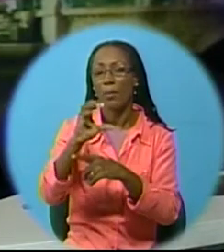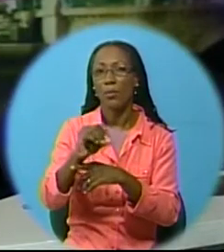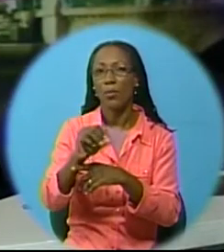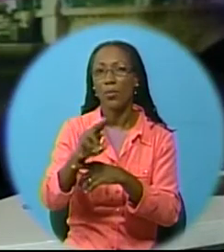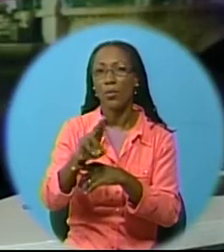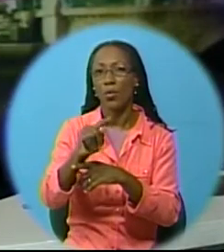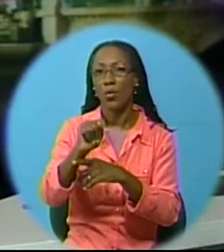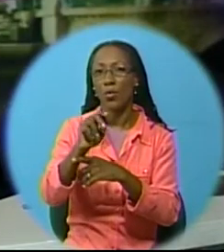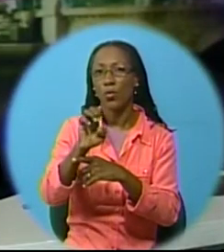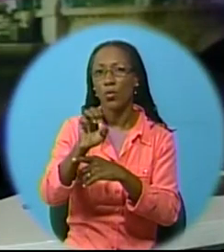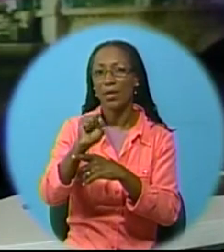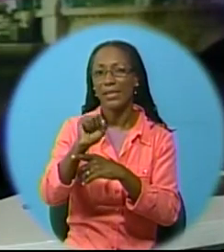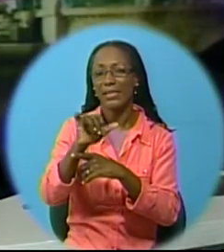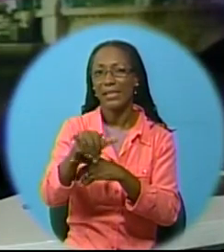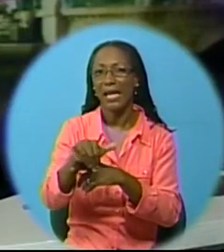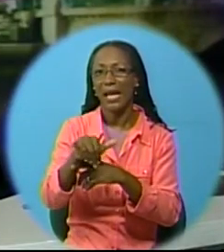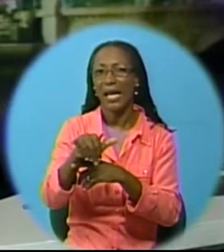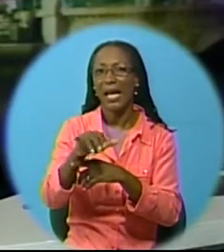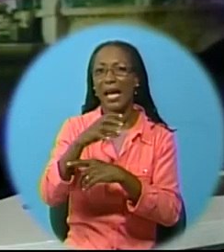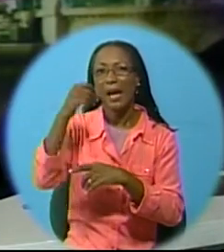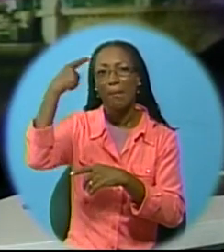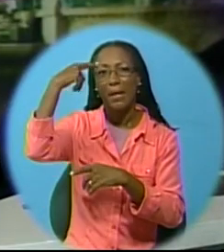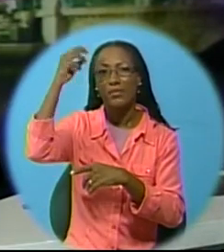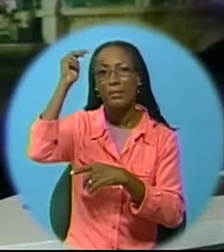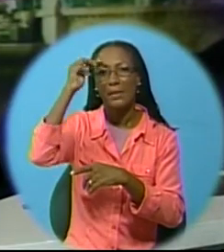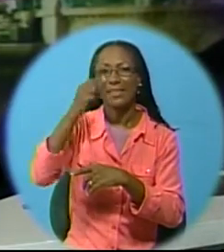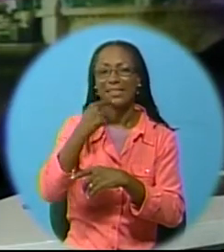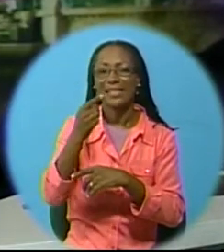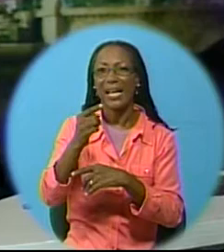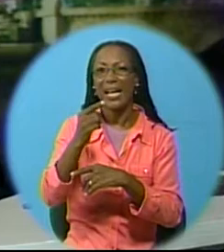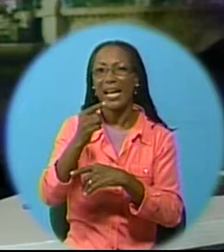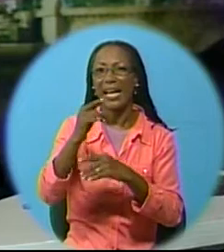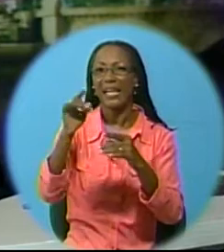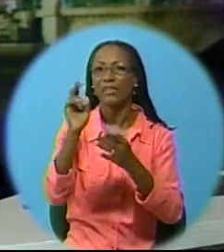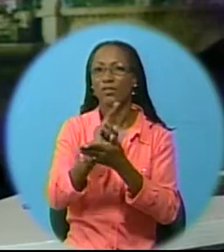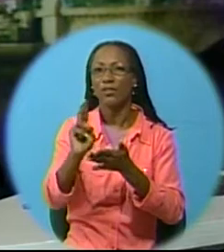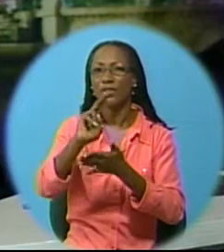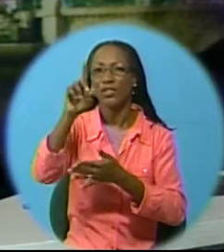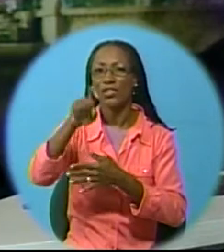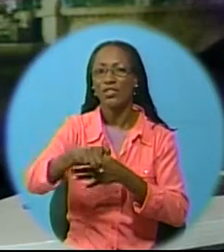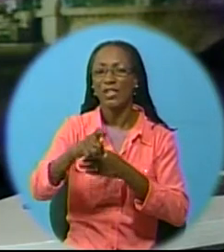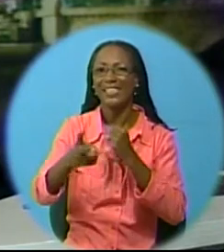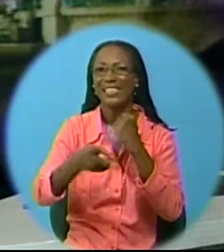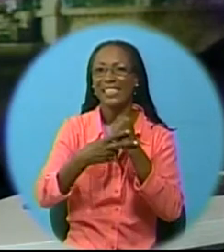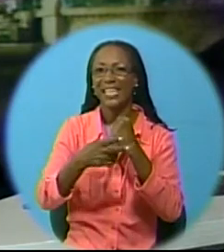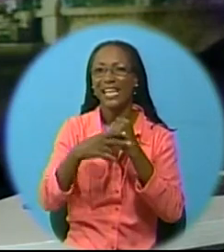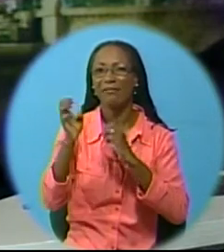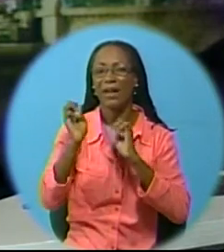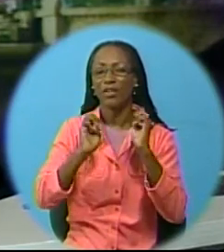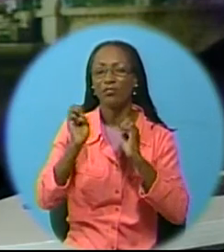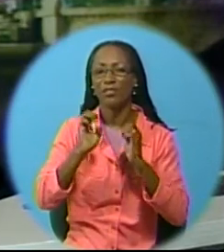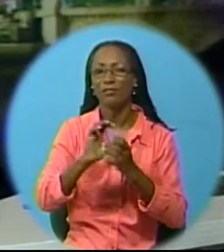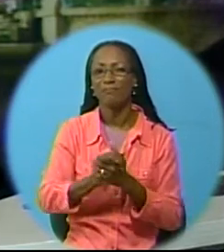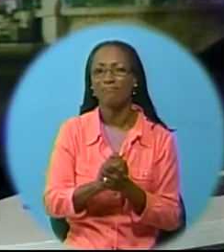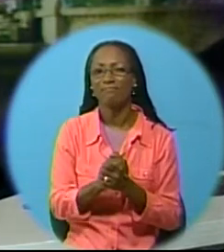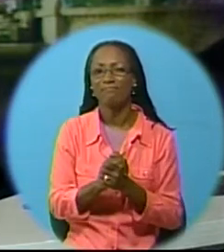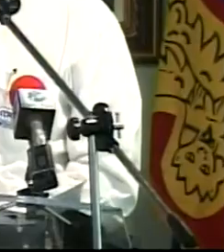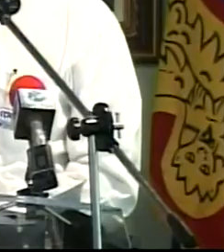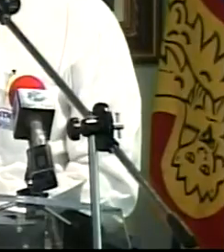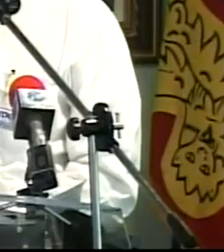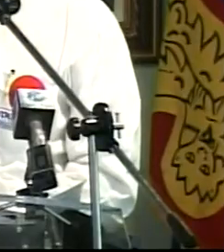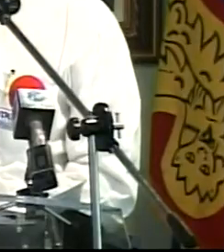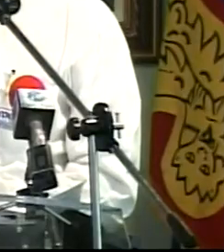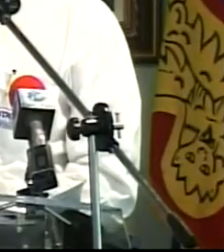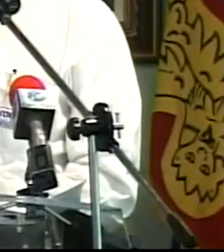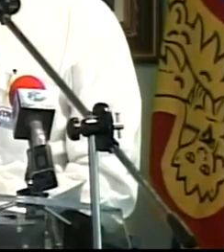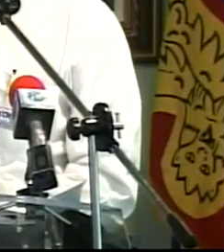of Courtesy Garage, Patrick MacDonald, says the campus should aim to save energy in these times of economic hardships. I hope that the